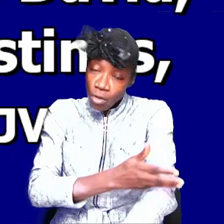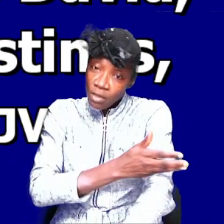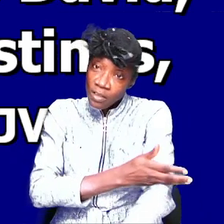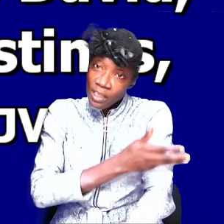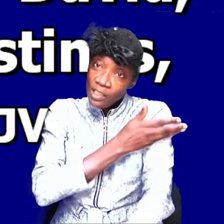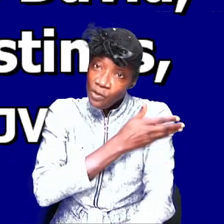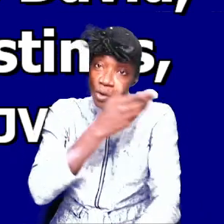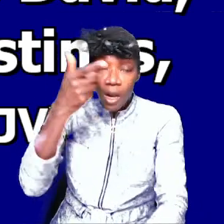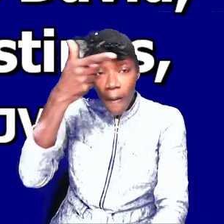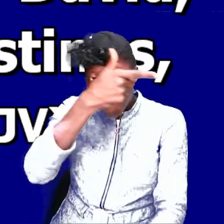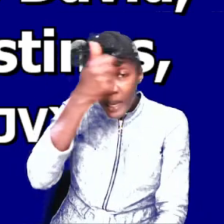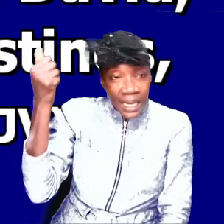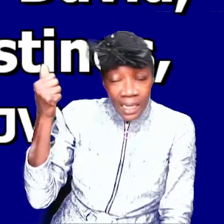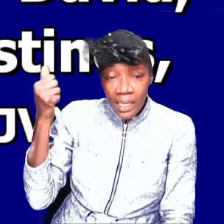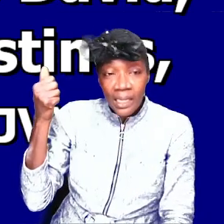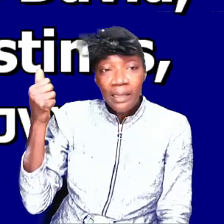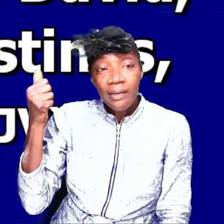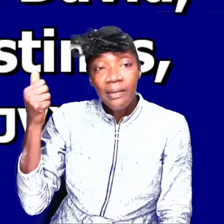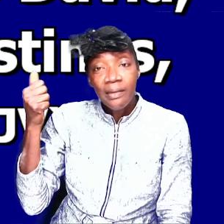because